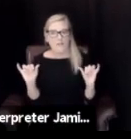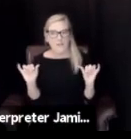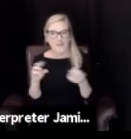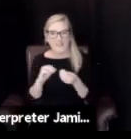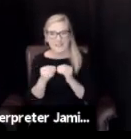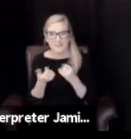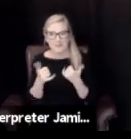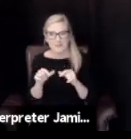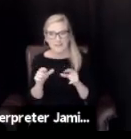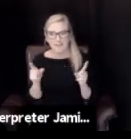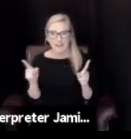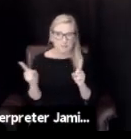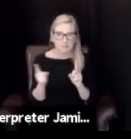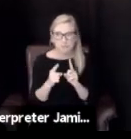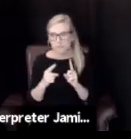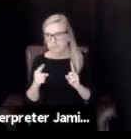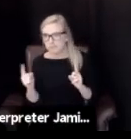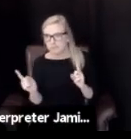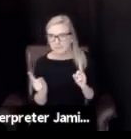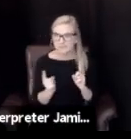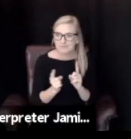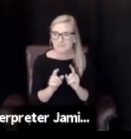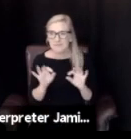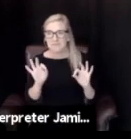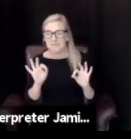still moving. Okay. Very good. Very good.